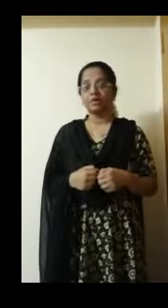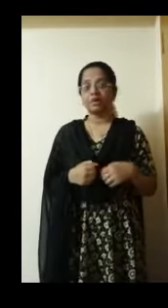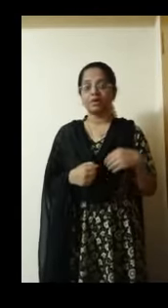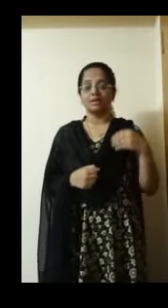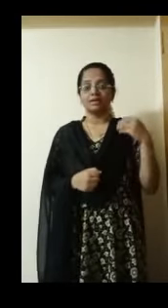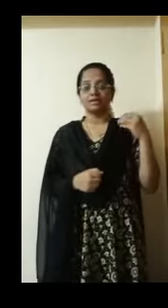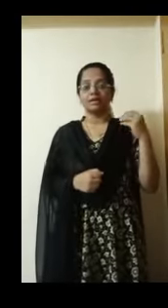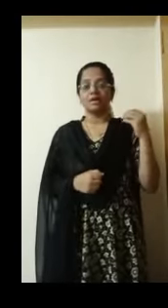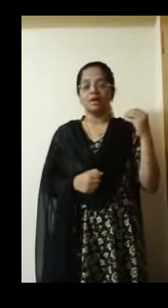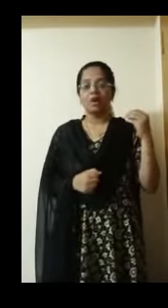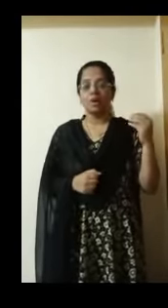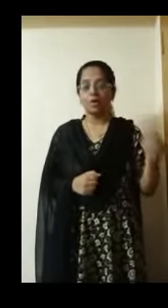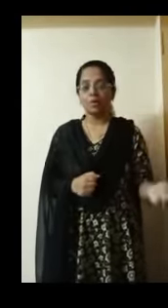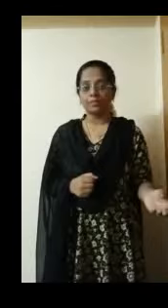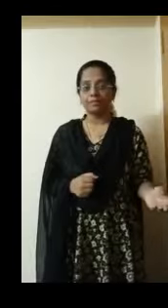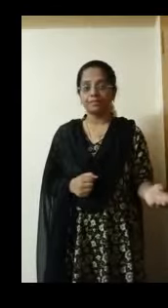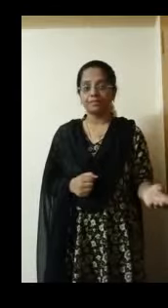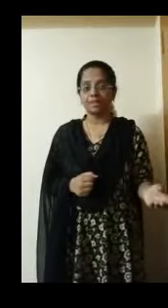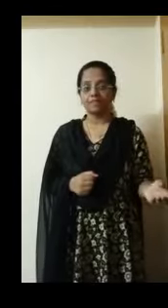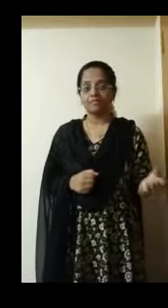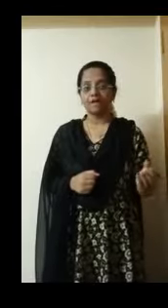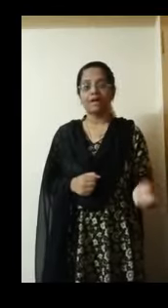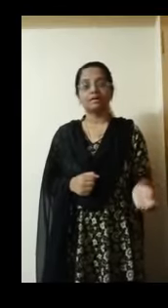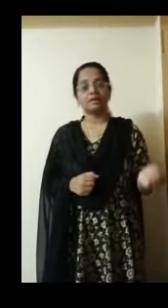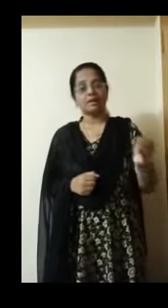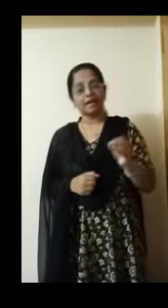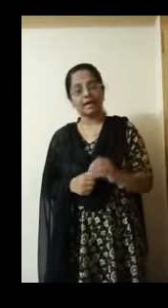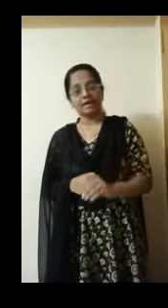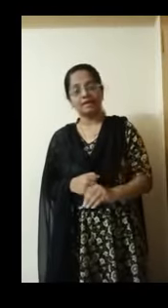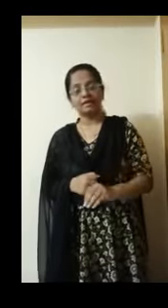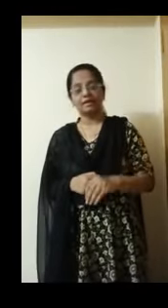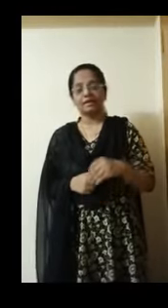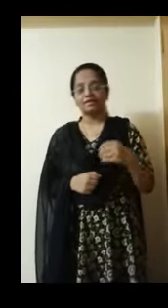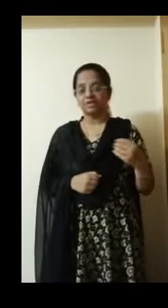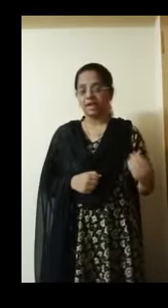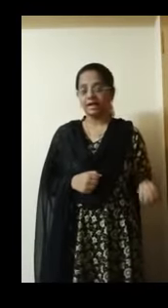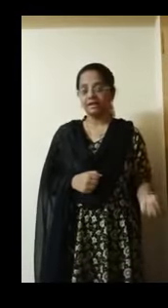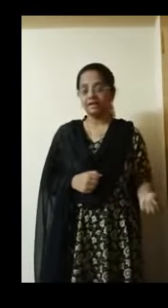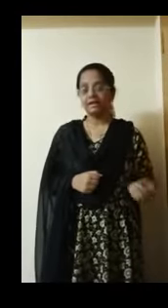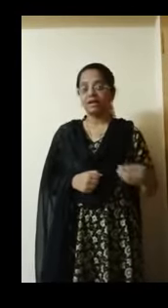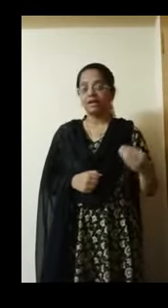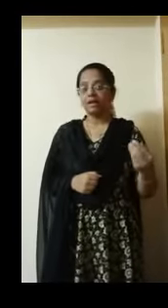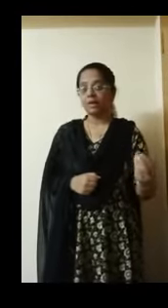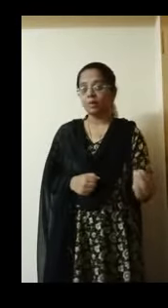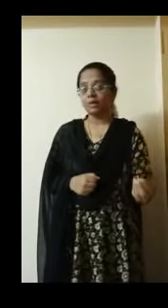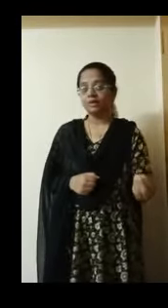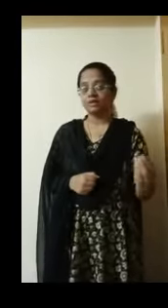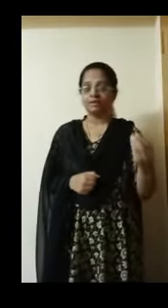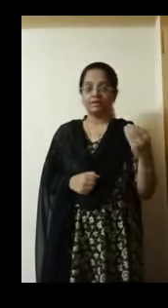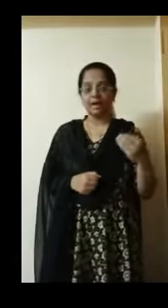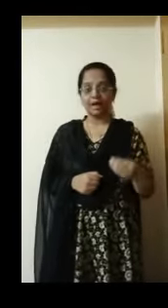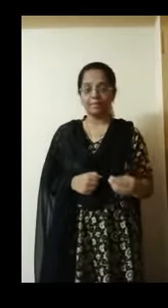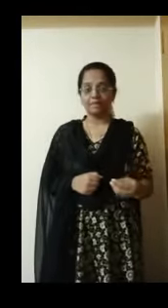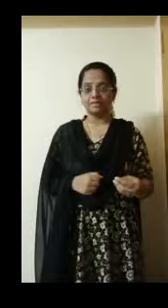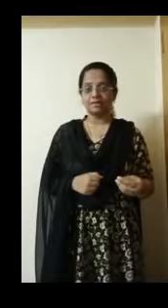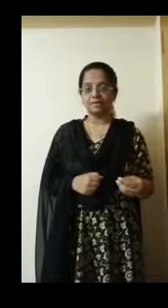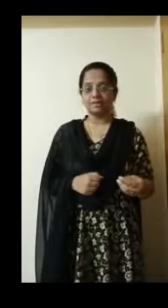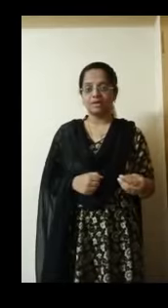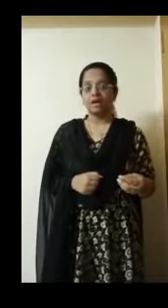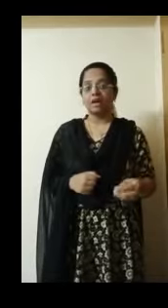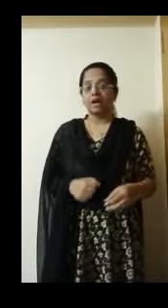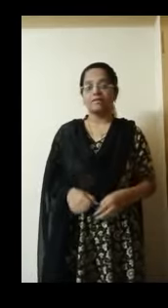we call it as a home. Where caring, sharing, loving